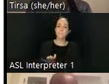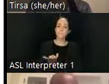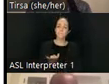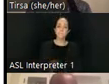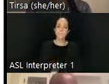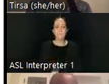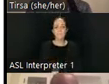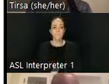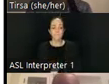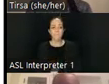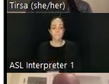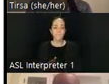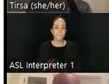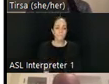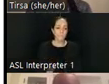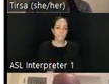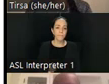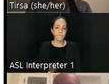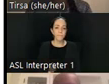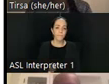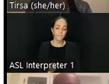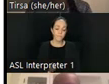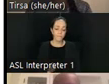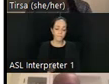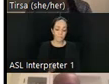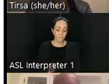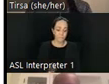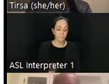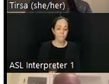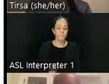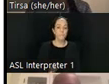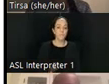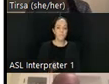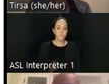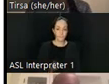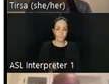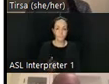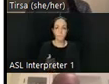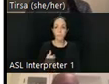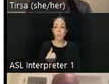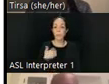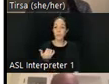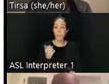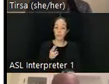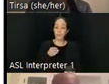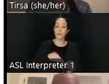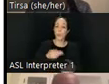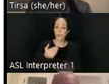am somewhat of a coming to this process late and not having been involved in the part where we were looking at